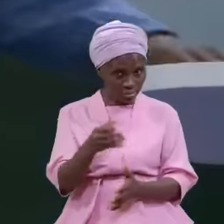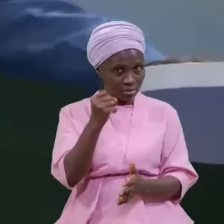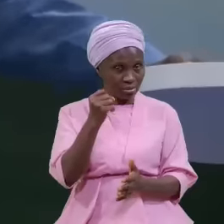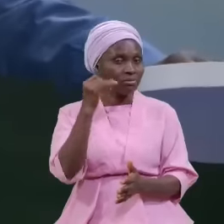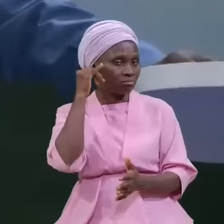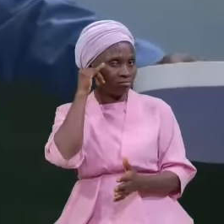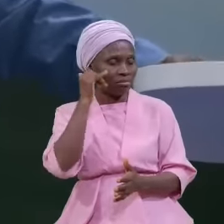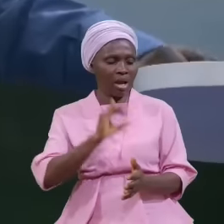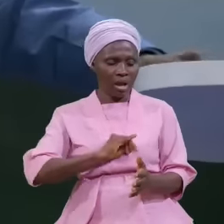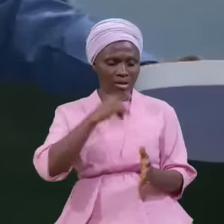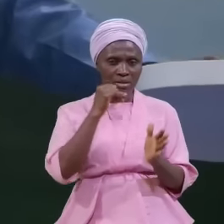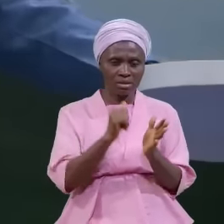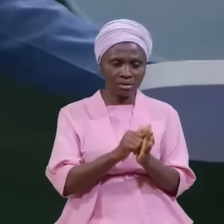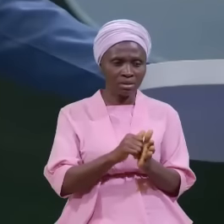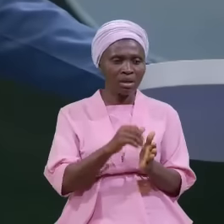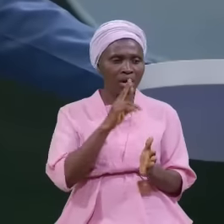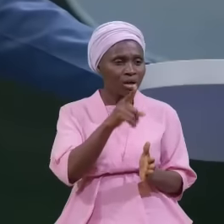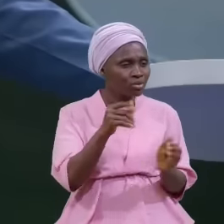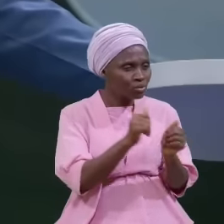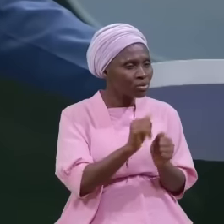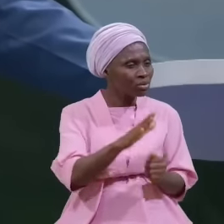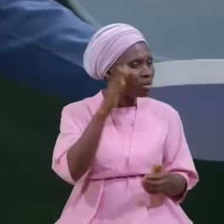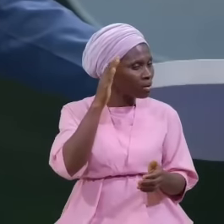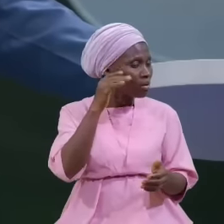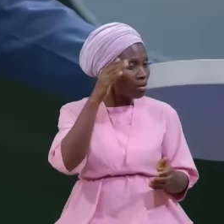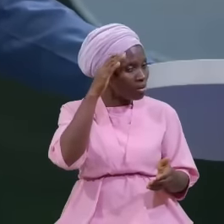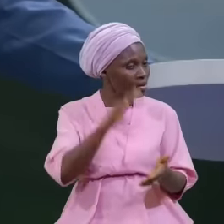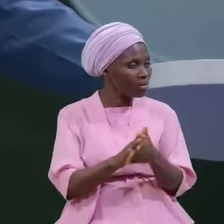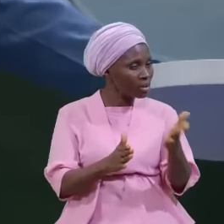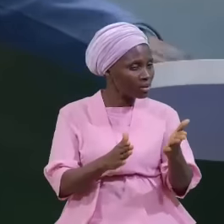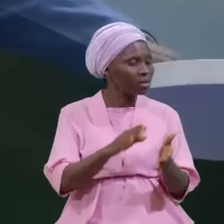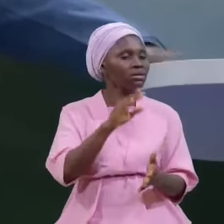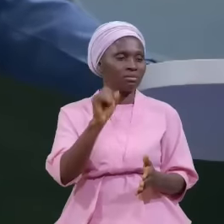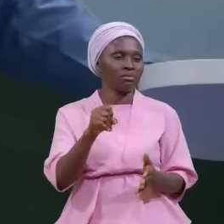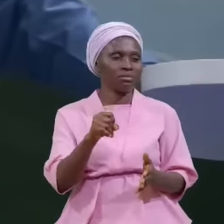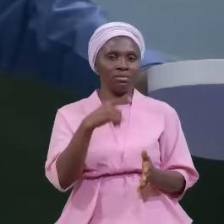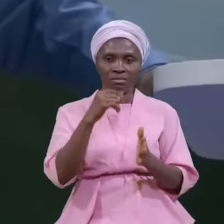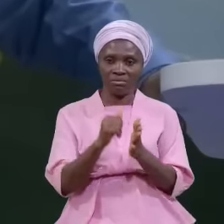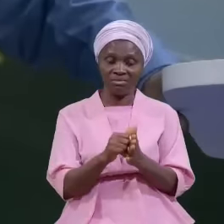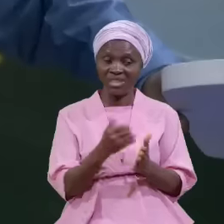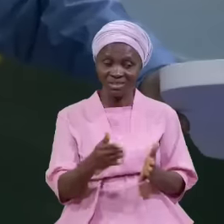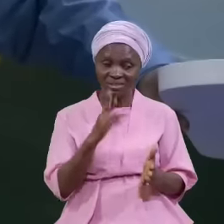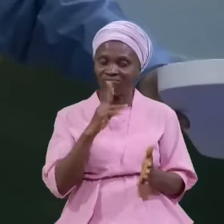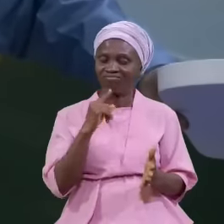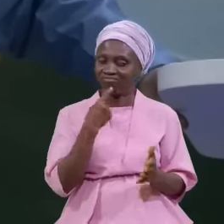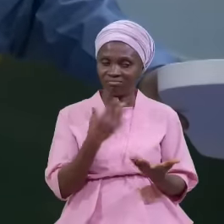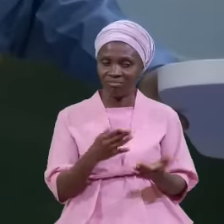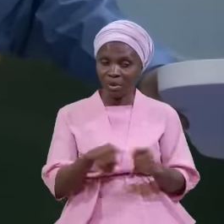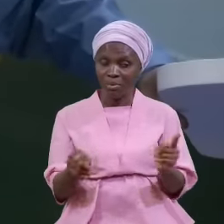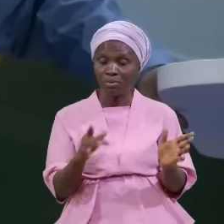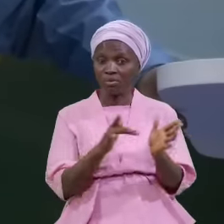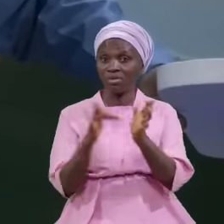are you with your husband? She said, yes. Things were terrible. But Jesus